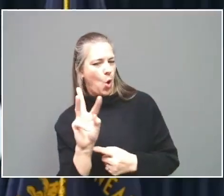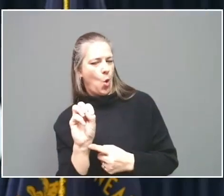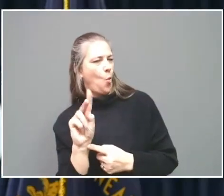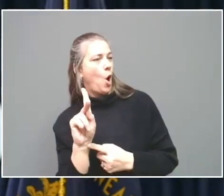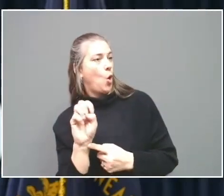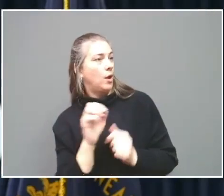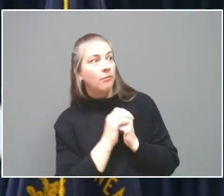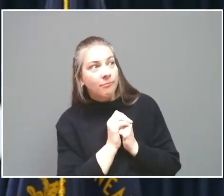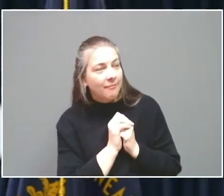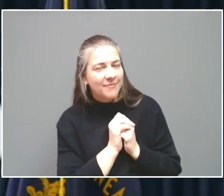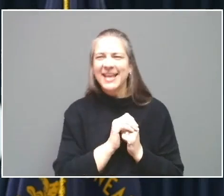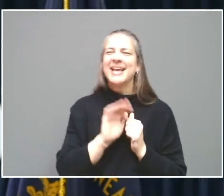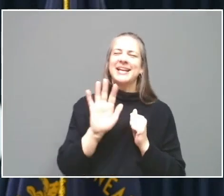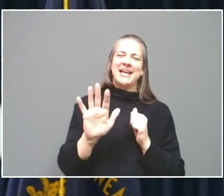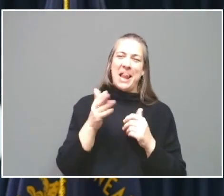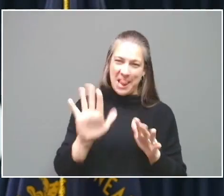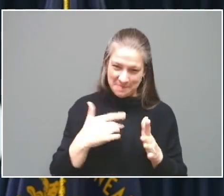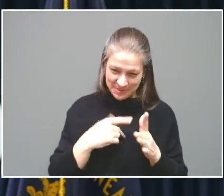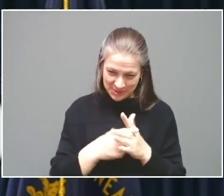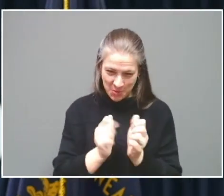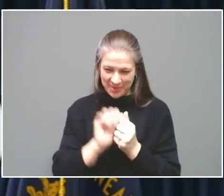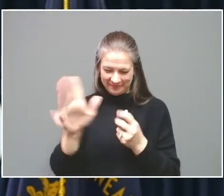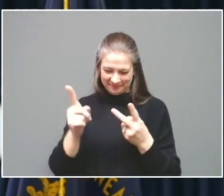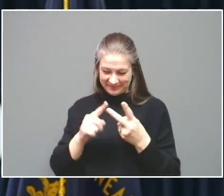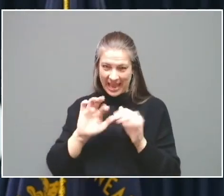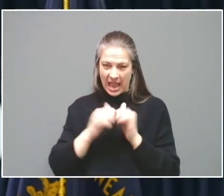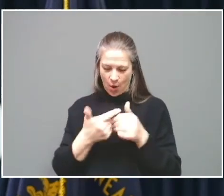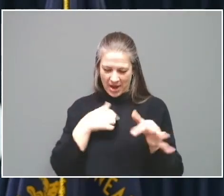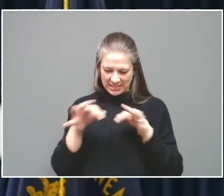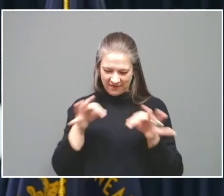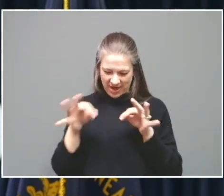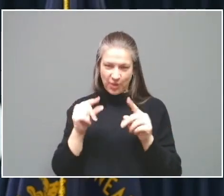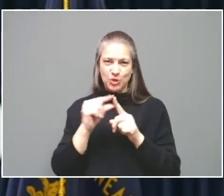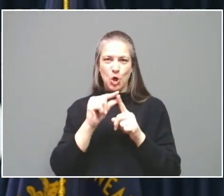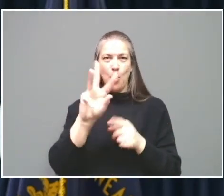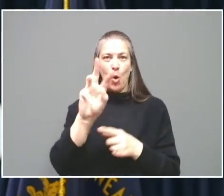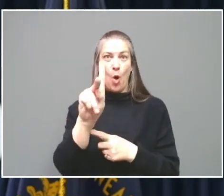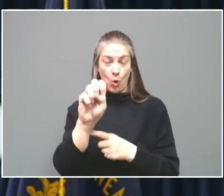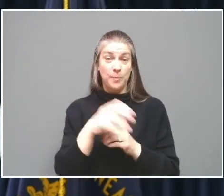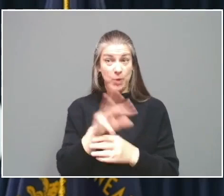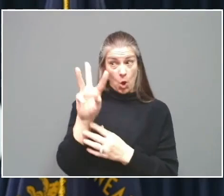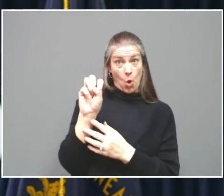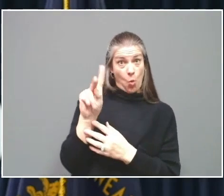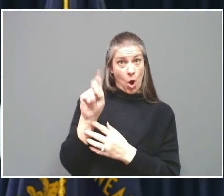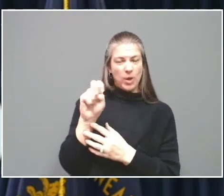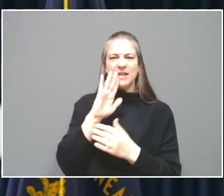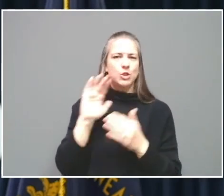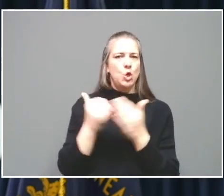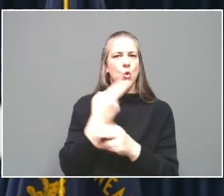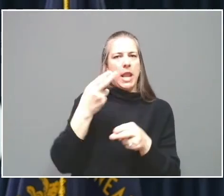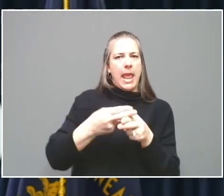Let me start with the second question. How I would define the term woke. Woke is apparently the new name calling